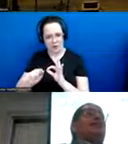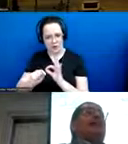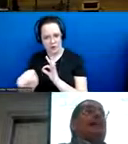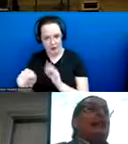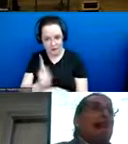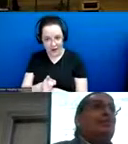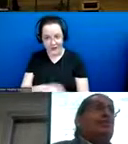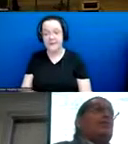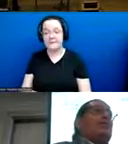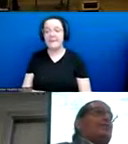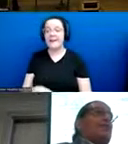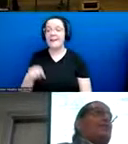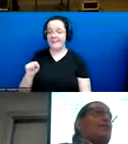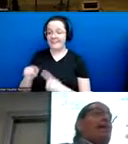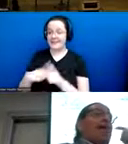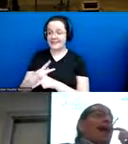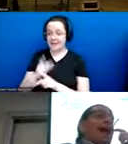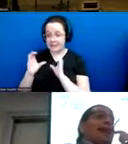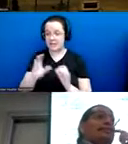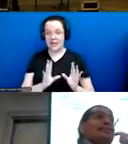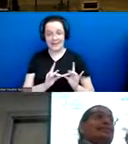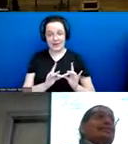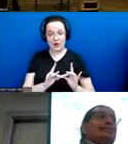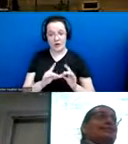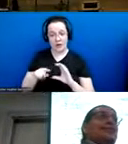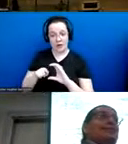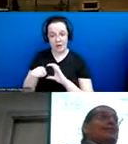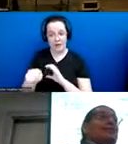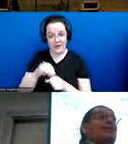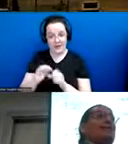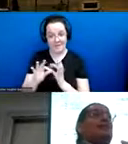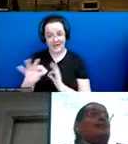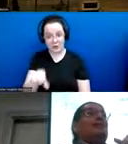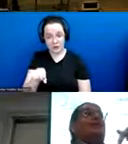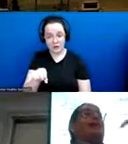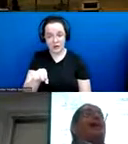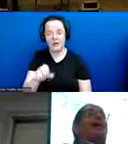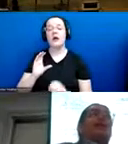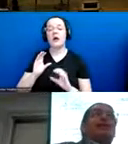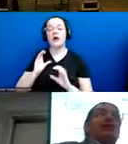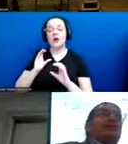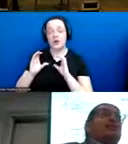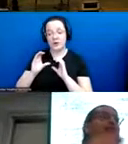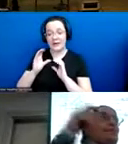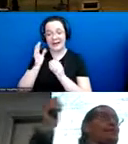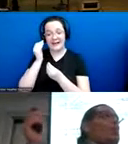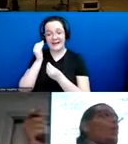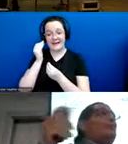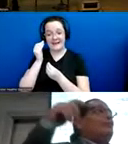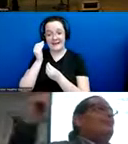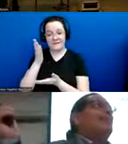communication, the entanglement moves in the fiber, and the communication and the information are communicated to